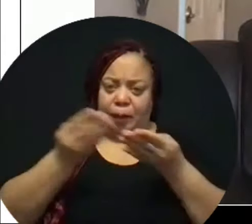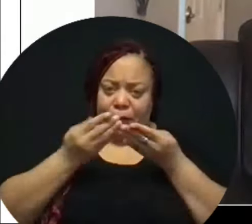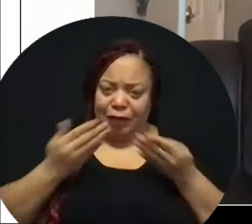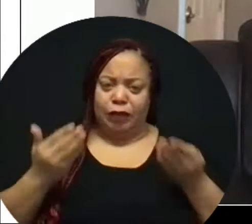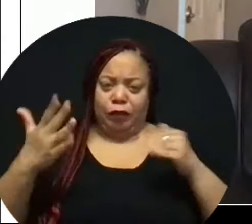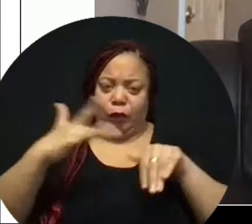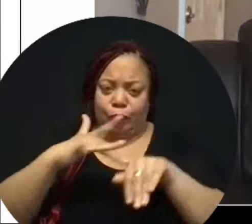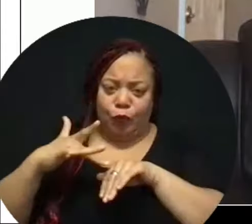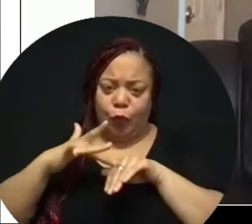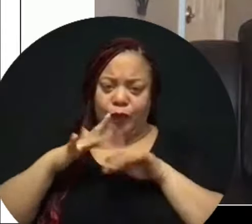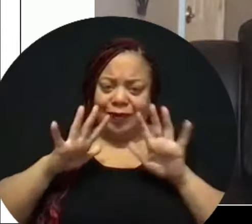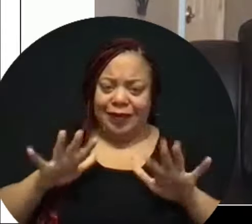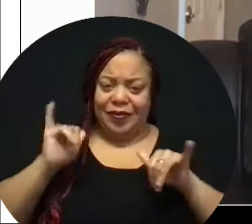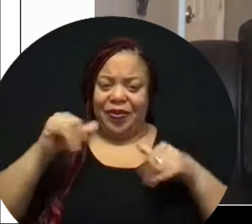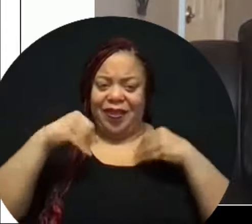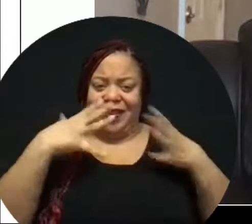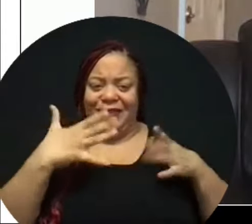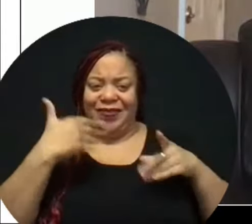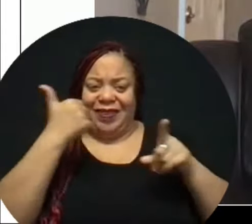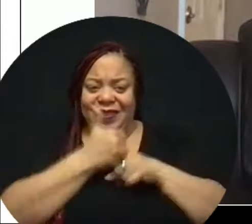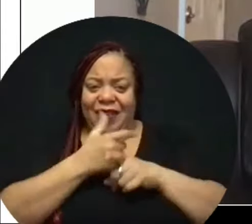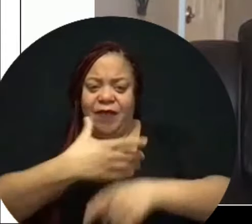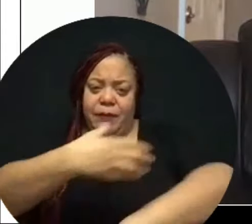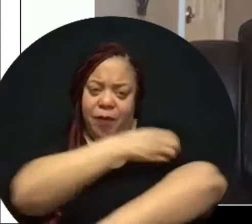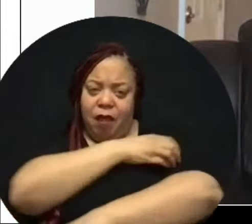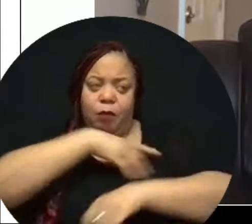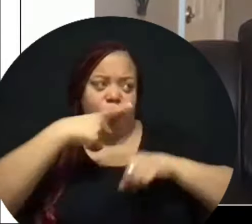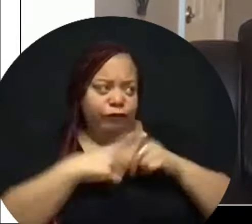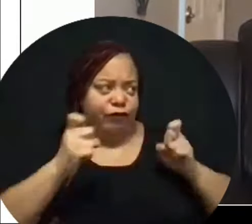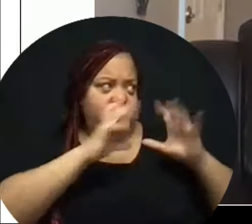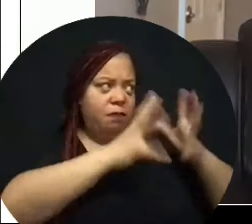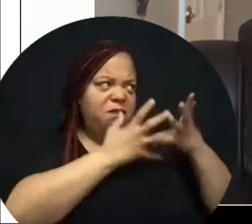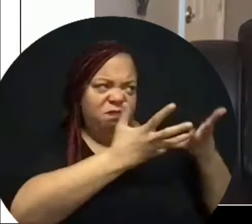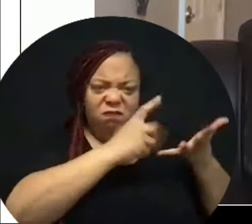actually materially change and